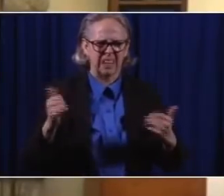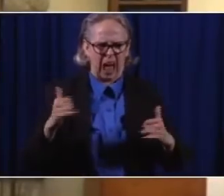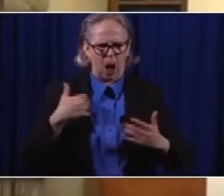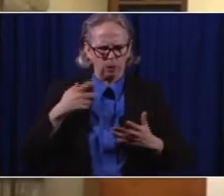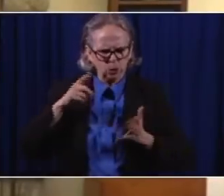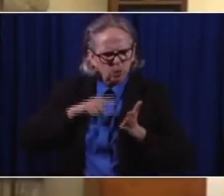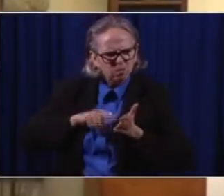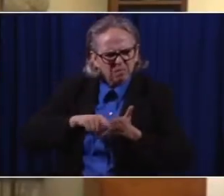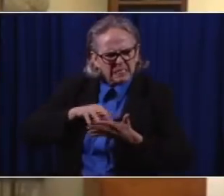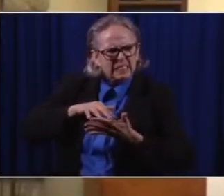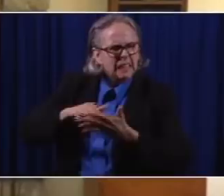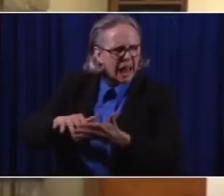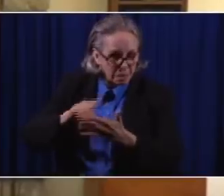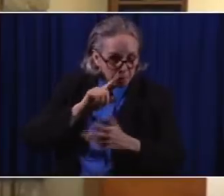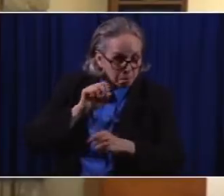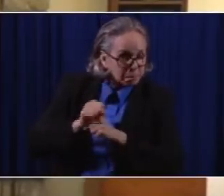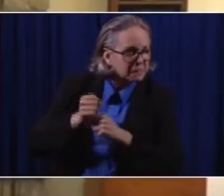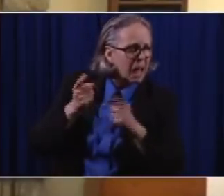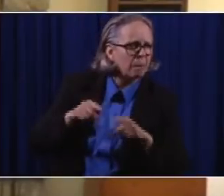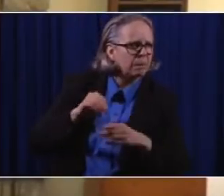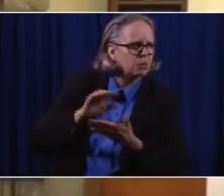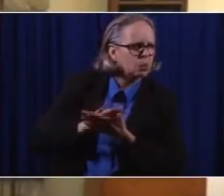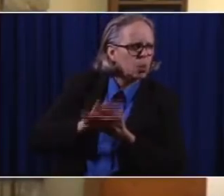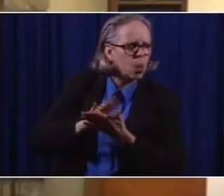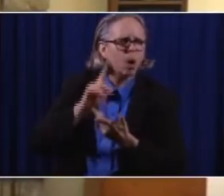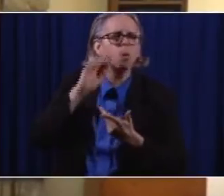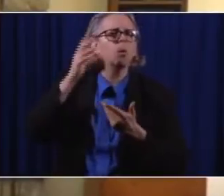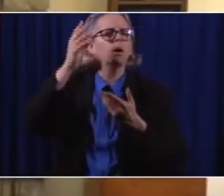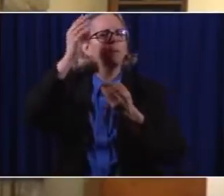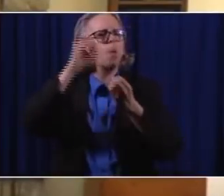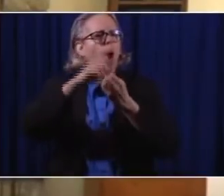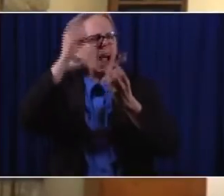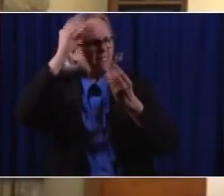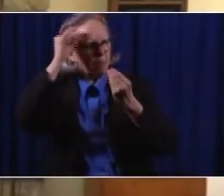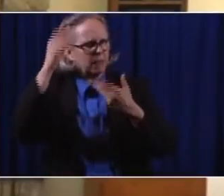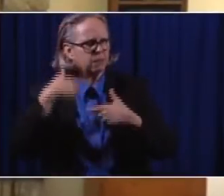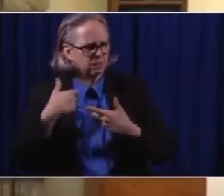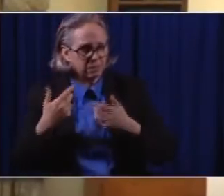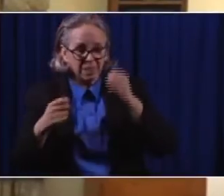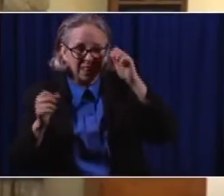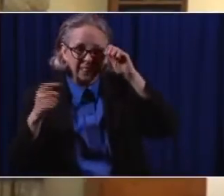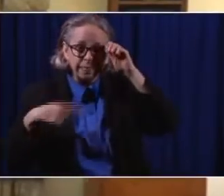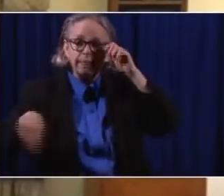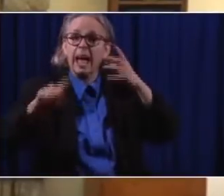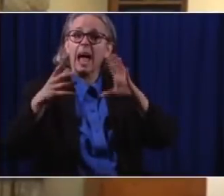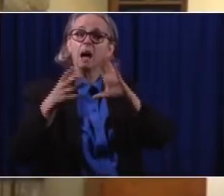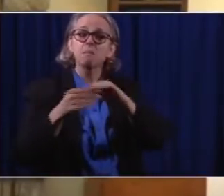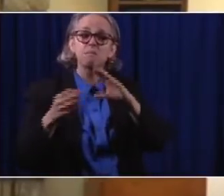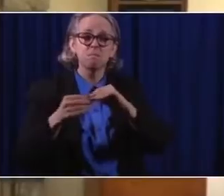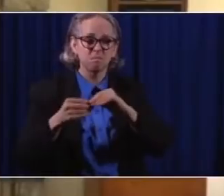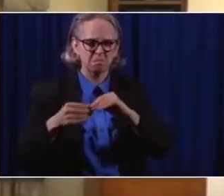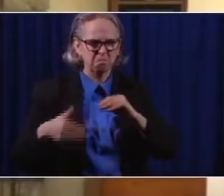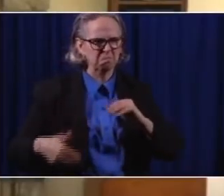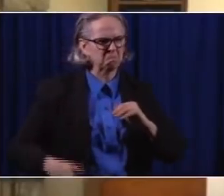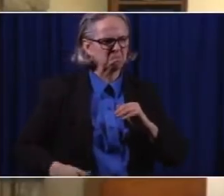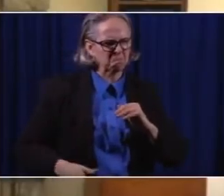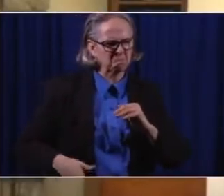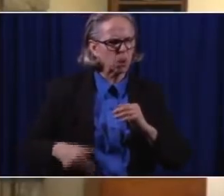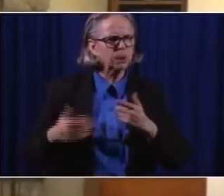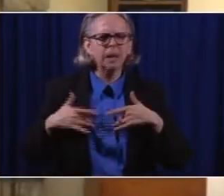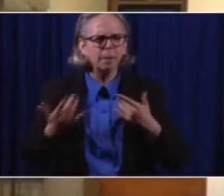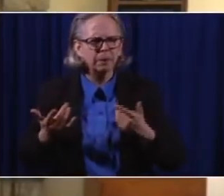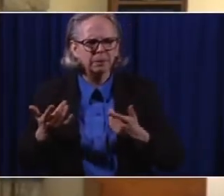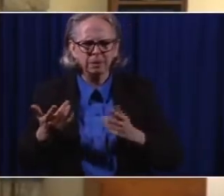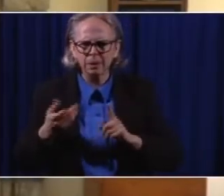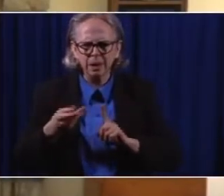after, and we'll have much better data. But I'll tell you what they believe. What they believe is that there's not much transmission